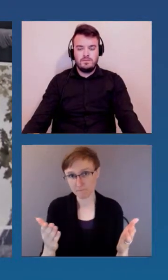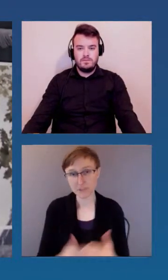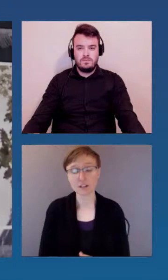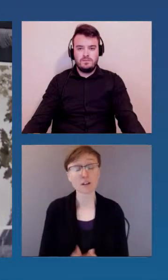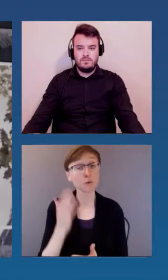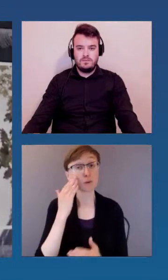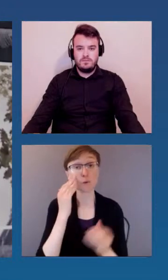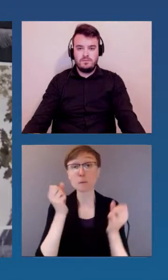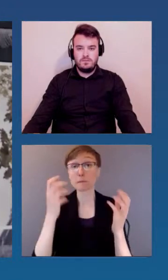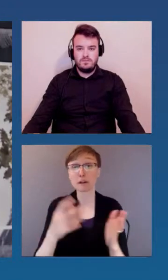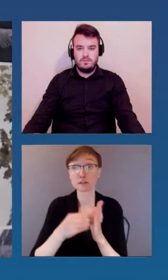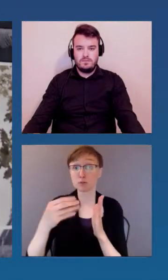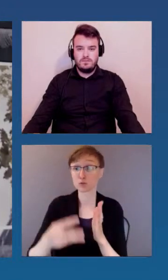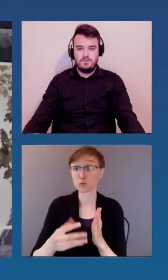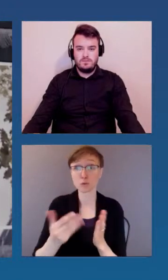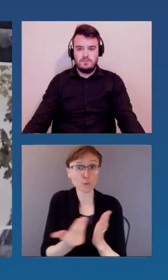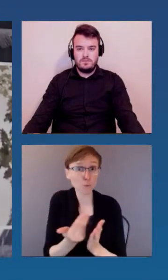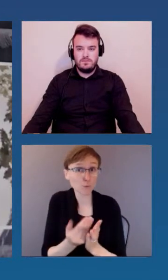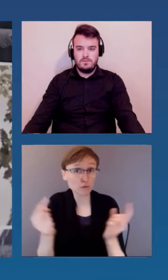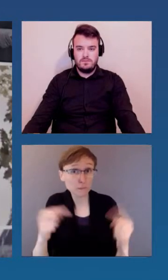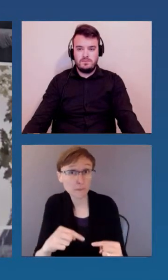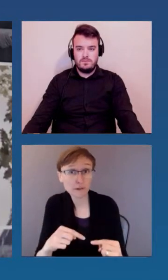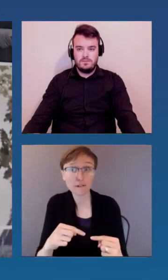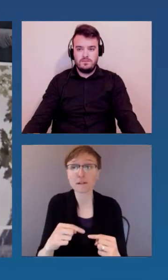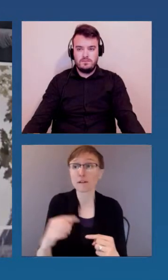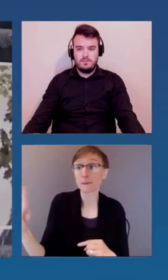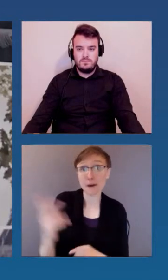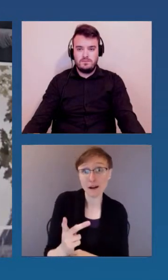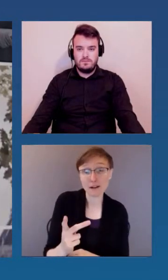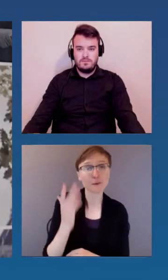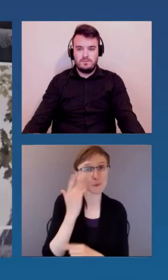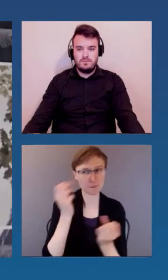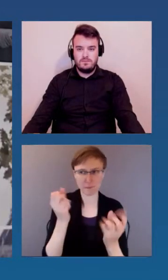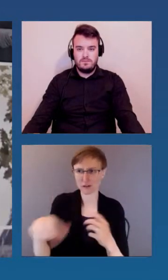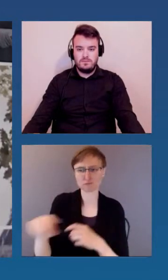vulnerable, marginalized, and often most racialized communities.